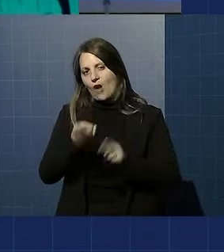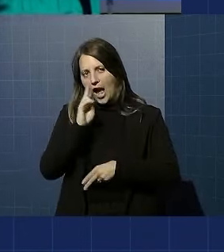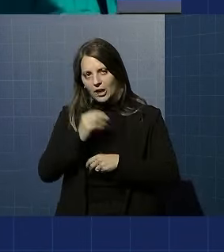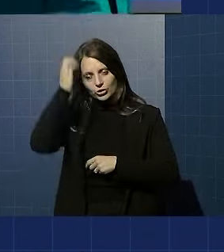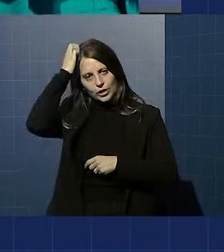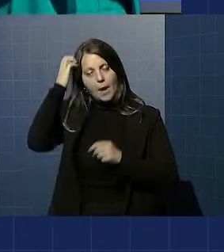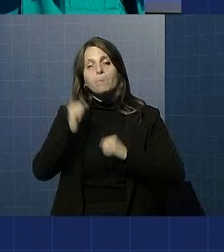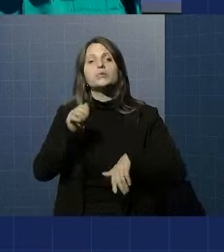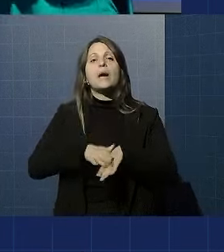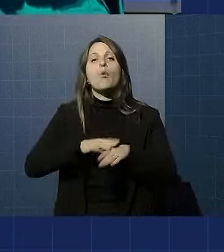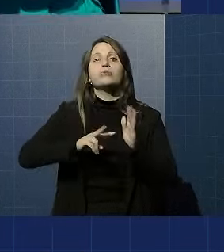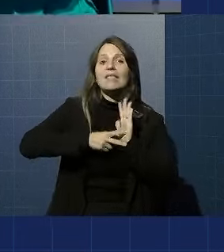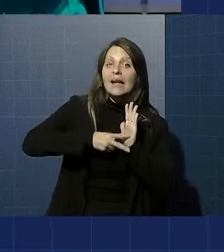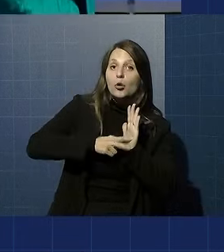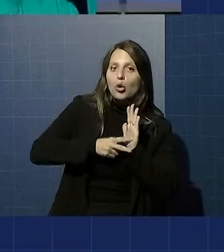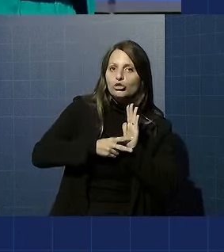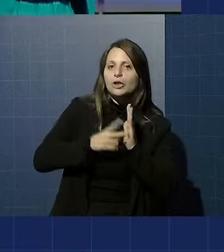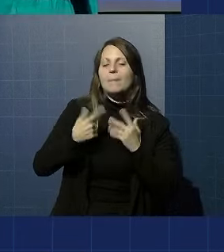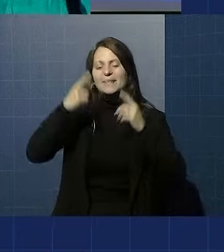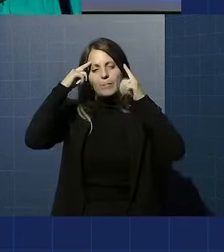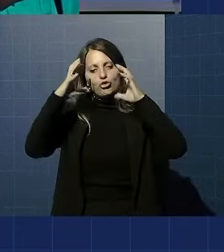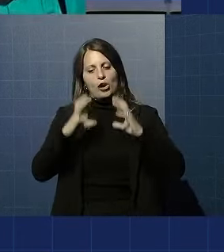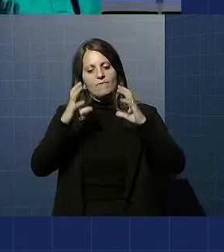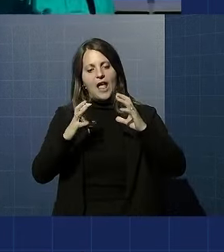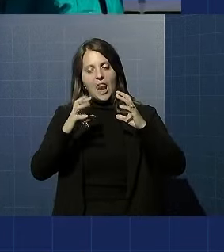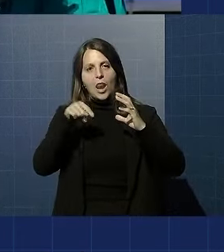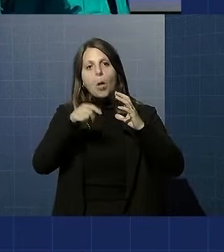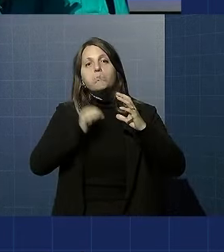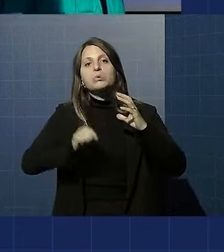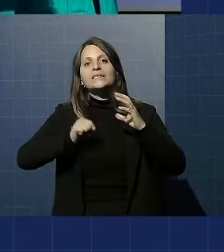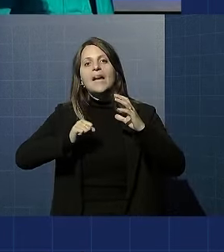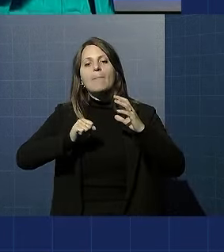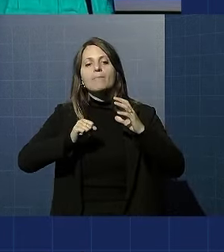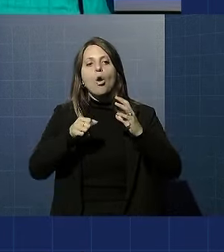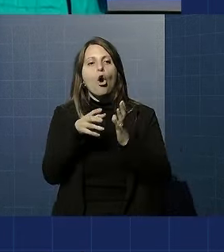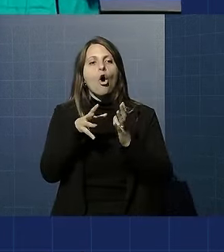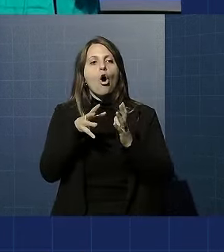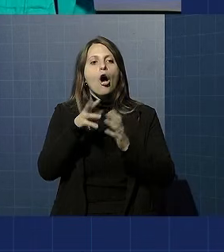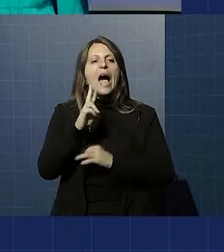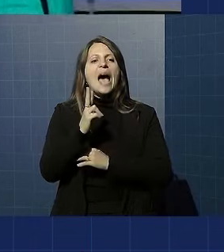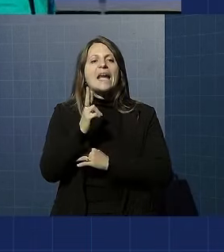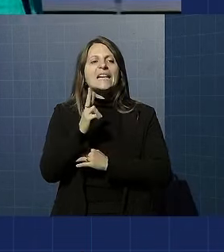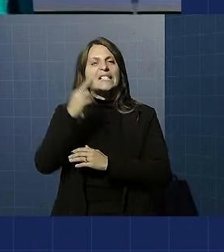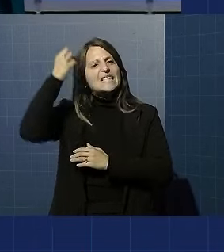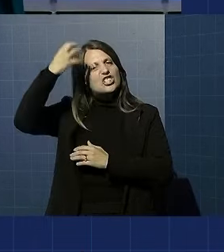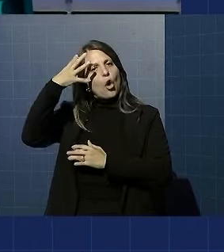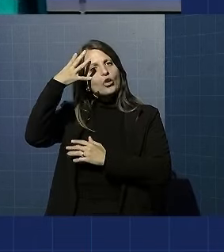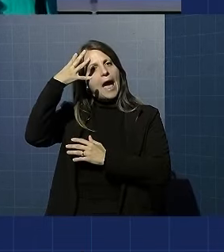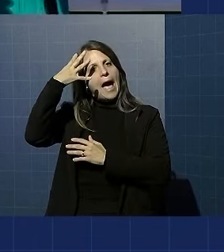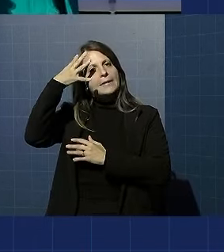we cannot send an MRI scanner into space, but we can test these people in an MRI scanner. So these are things that help